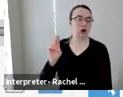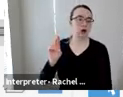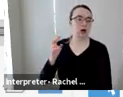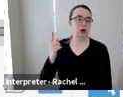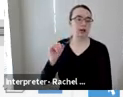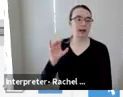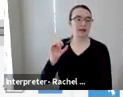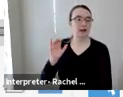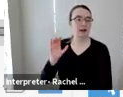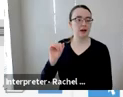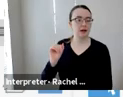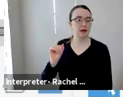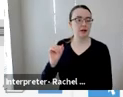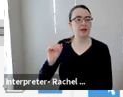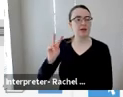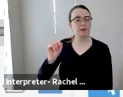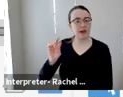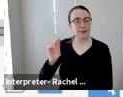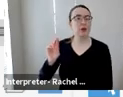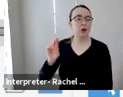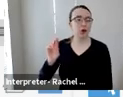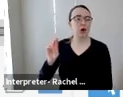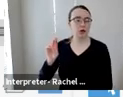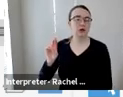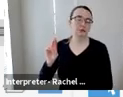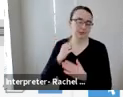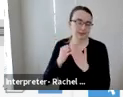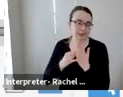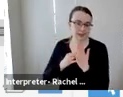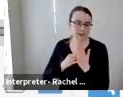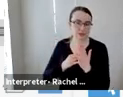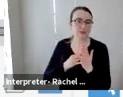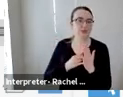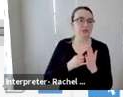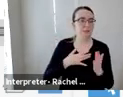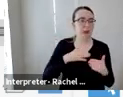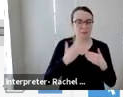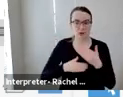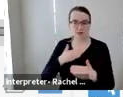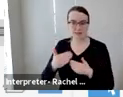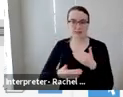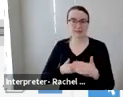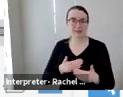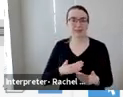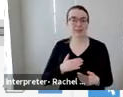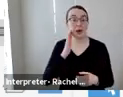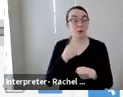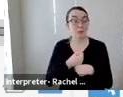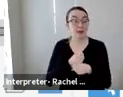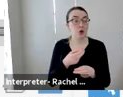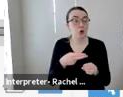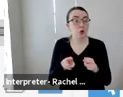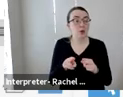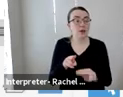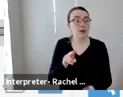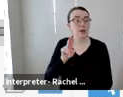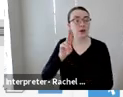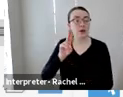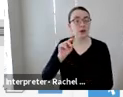did a CAD file and then I did a sketch off of it. So I'm literally just going to make a quick underlay in